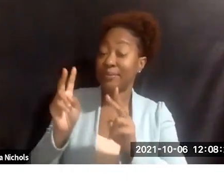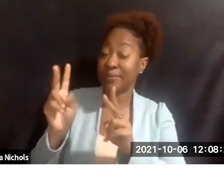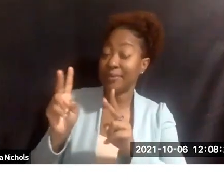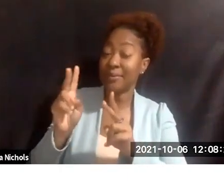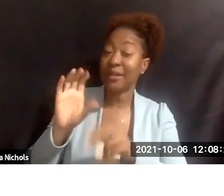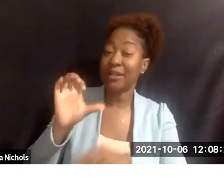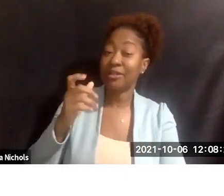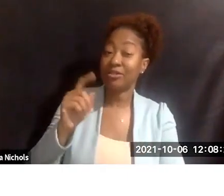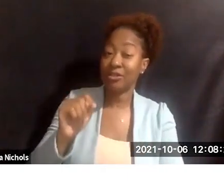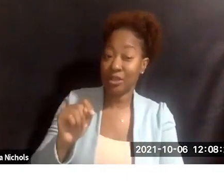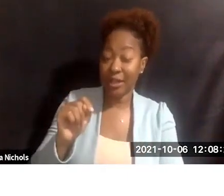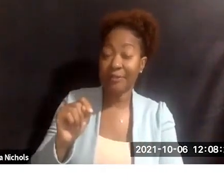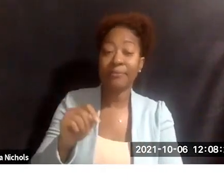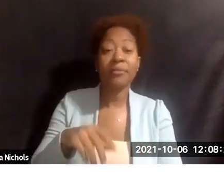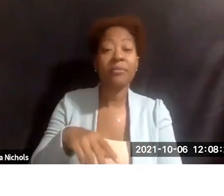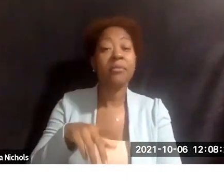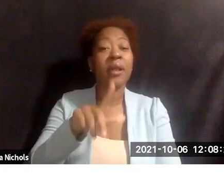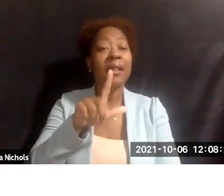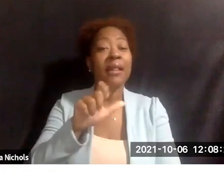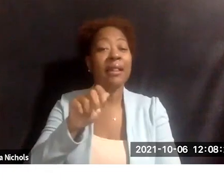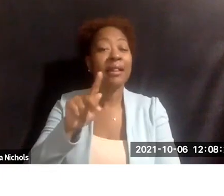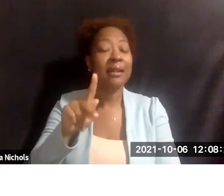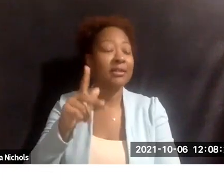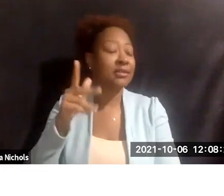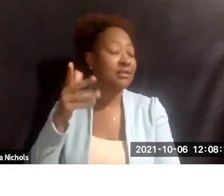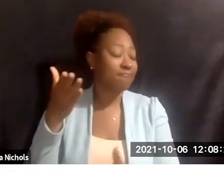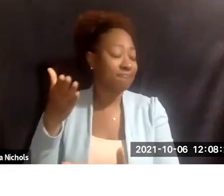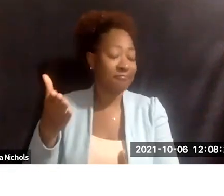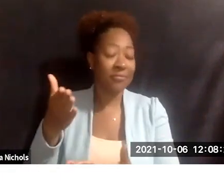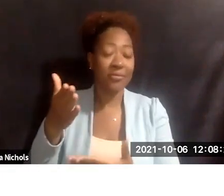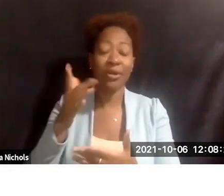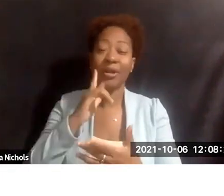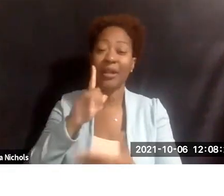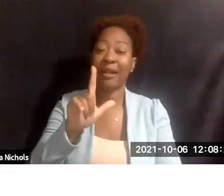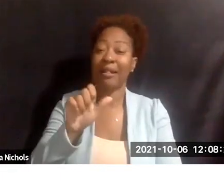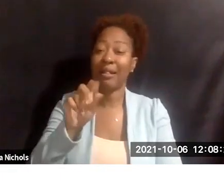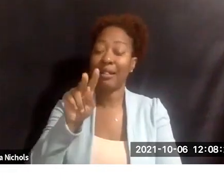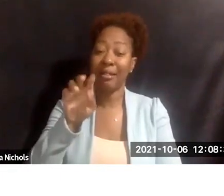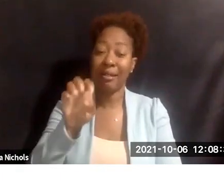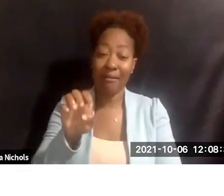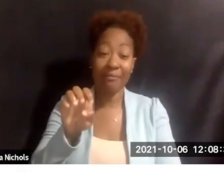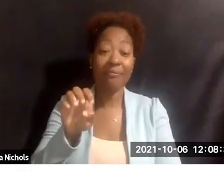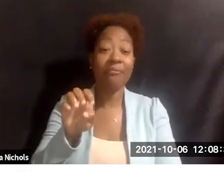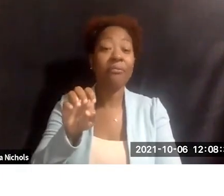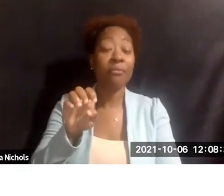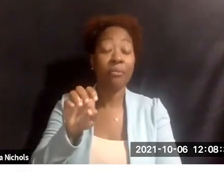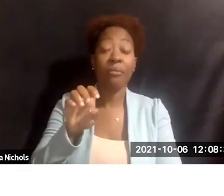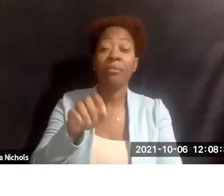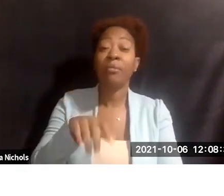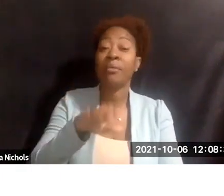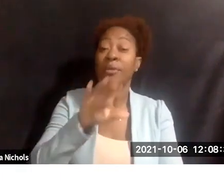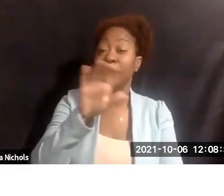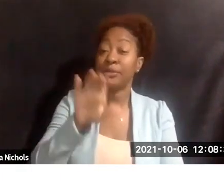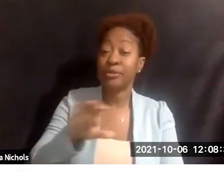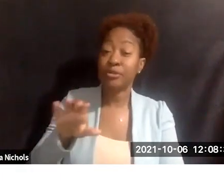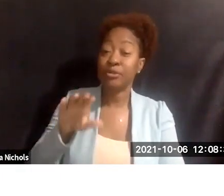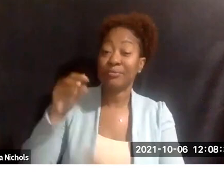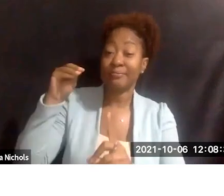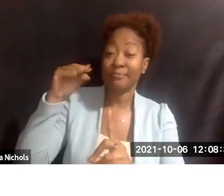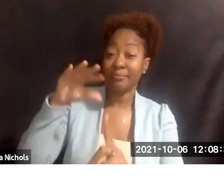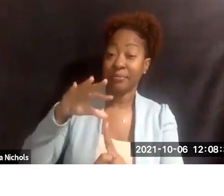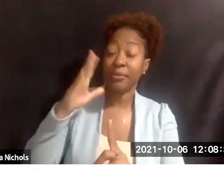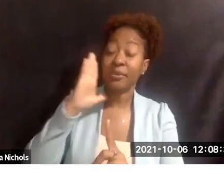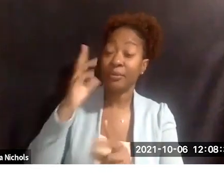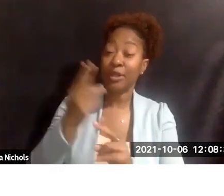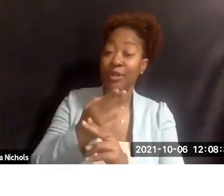regularly. The links there are live, and also links we put into the chat. The Zoom Spotlight feature will be used for